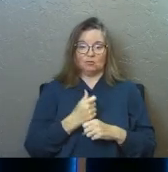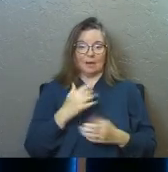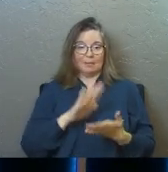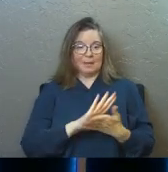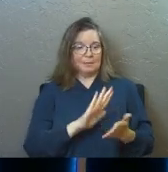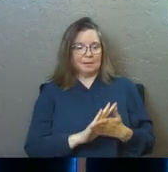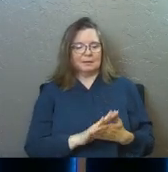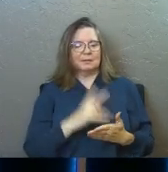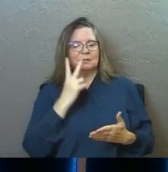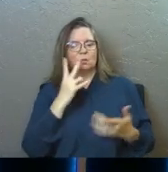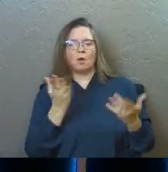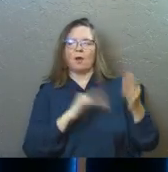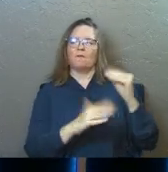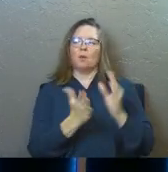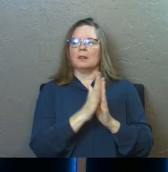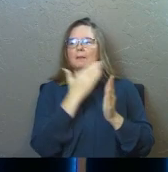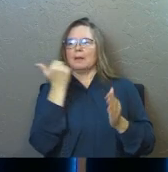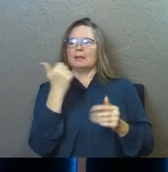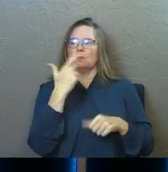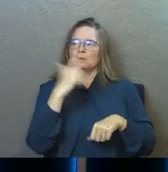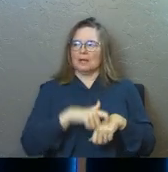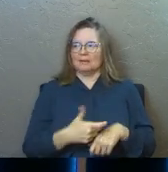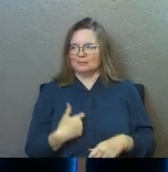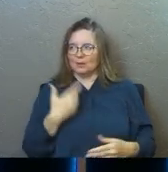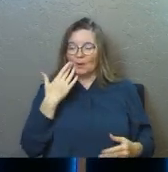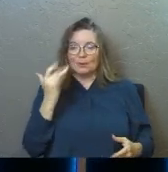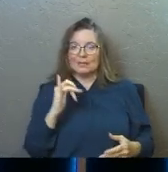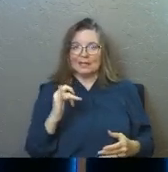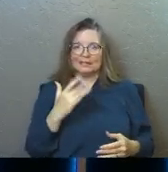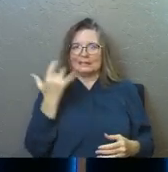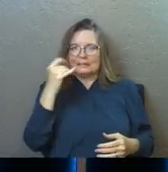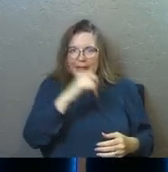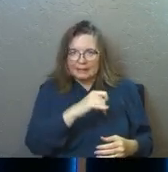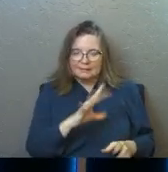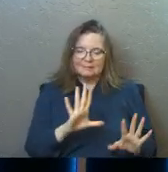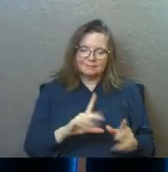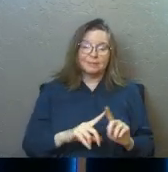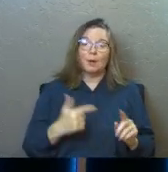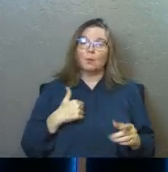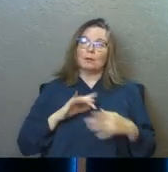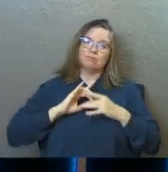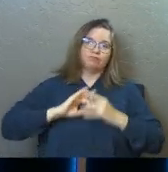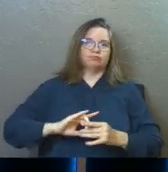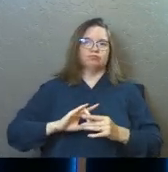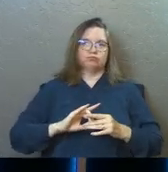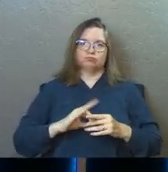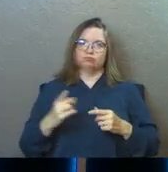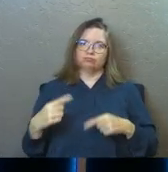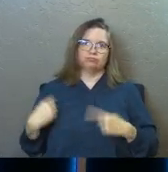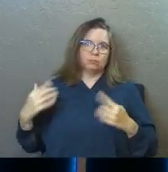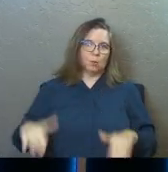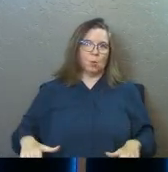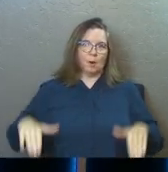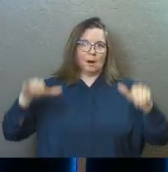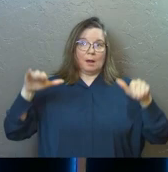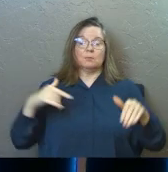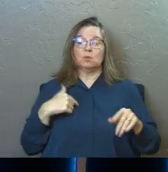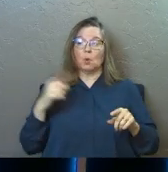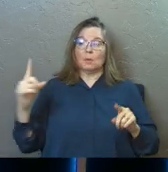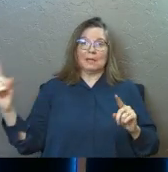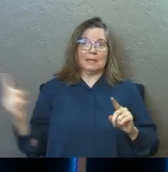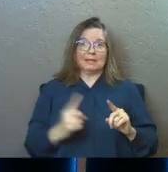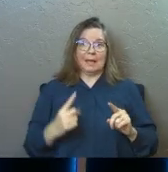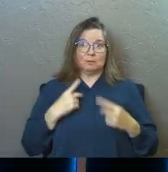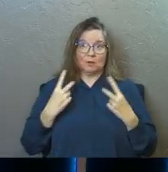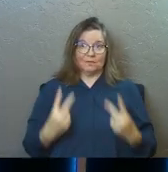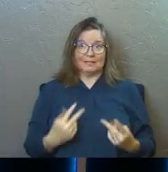grab this paper and be like, let's see who can fold it the best or the most times. You know what I mean? It's just like silliness, but we connect so well and always have growing up. So he came to